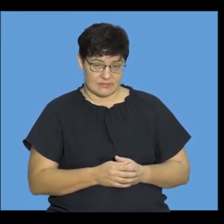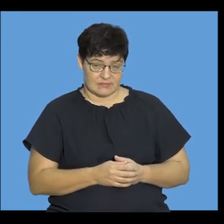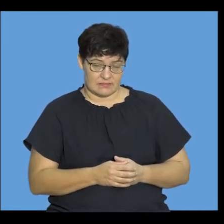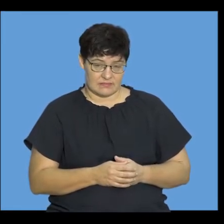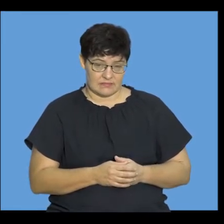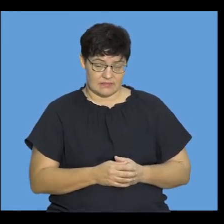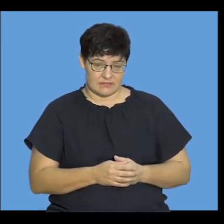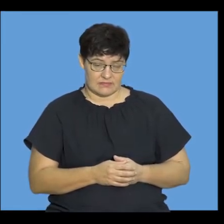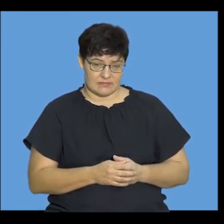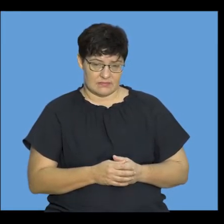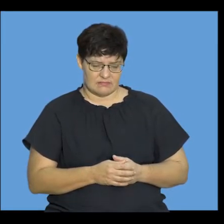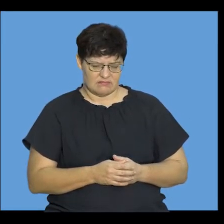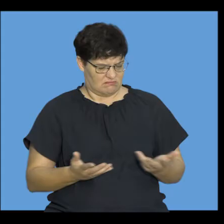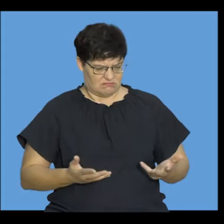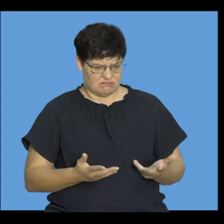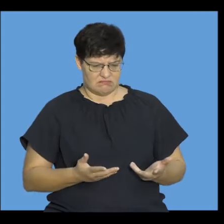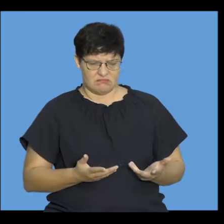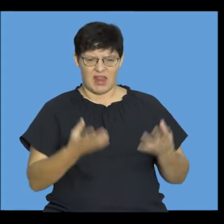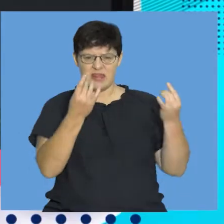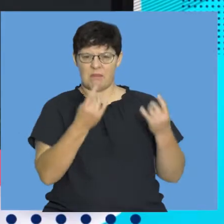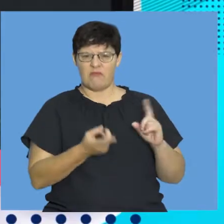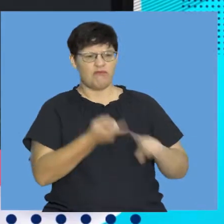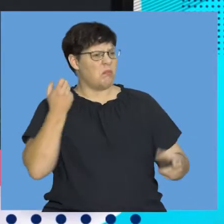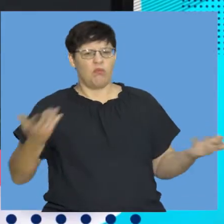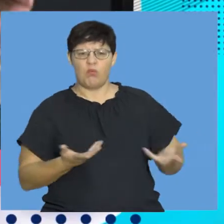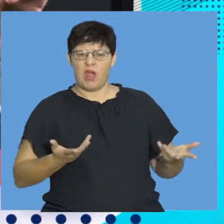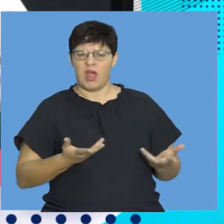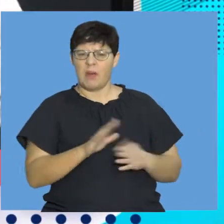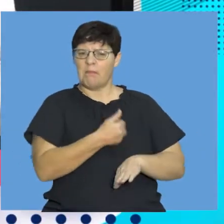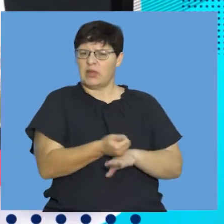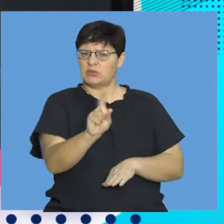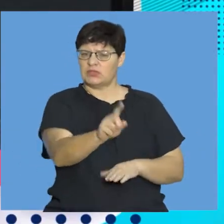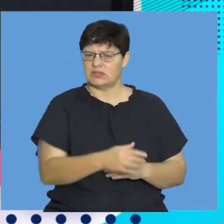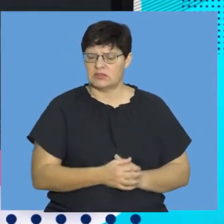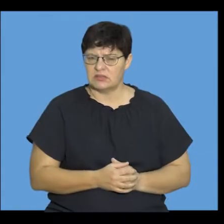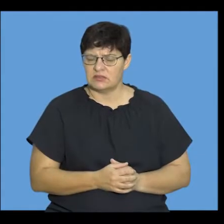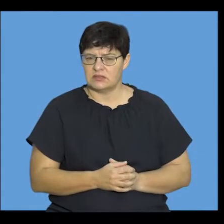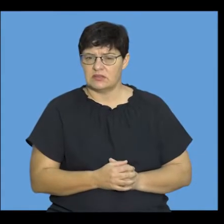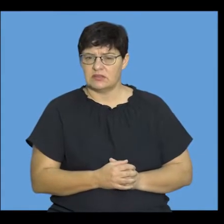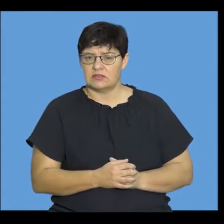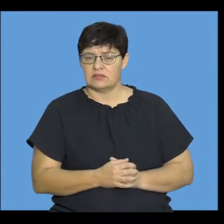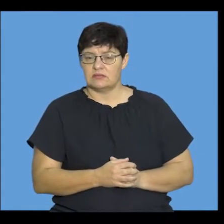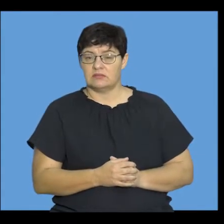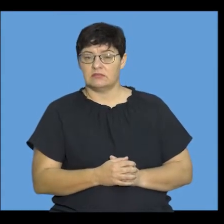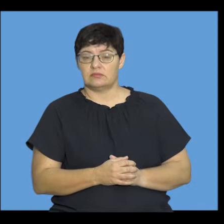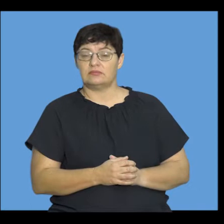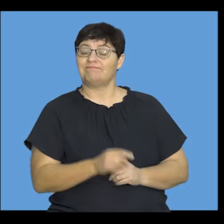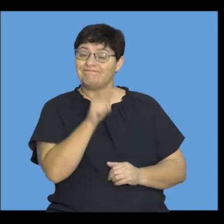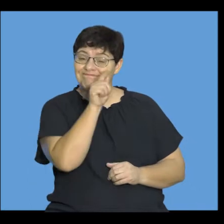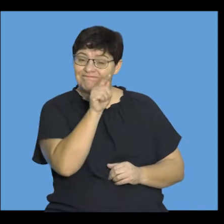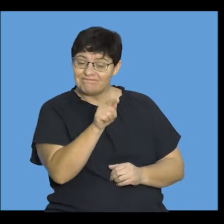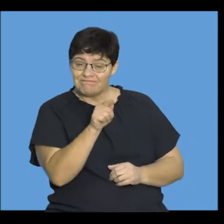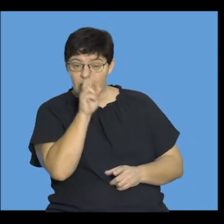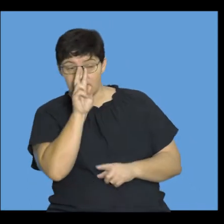What do you base this on? Like I said early on, I alluded to this just now, and I said, these are based, your